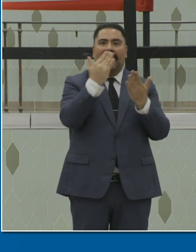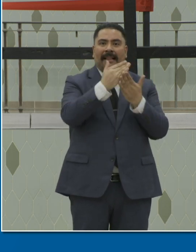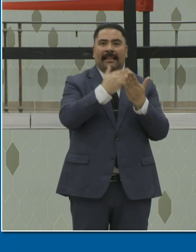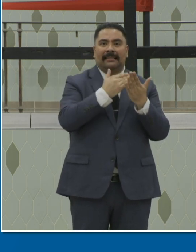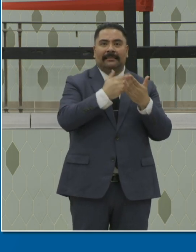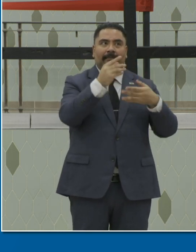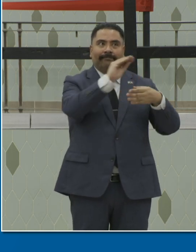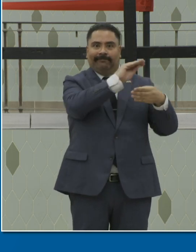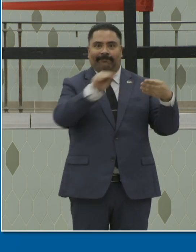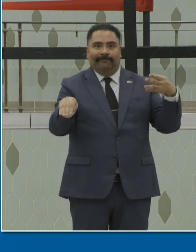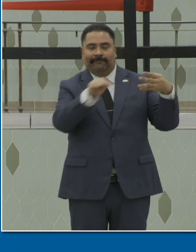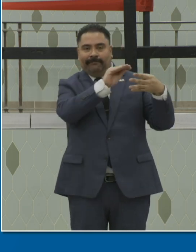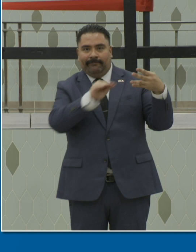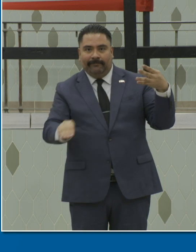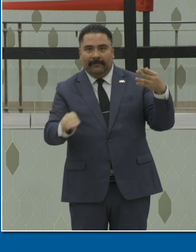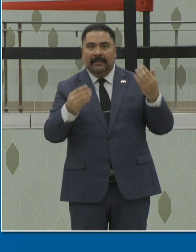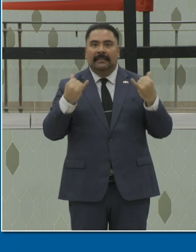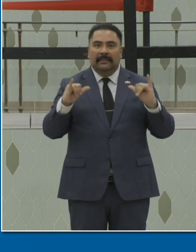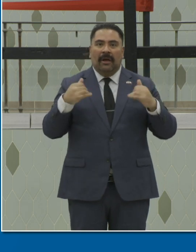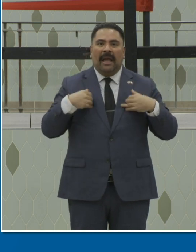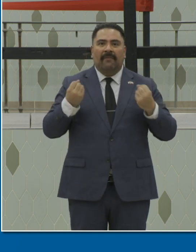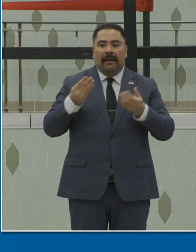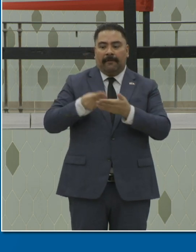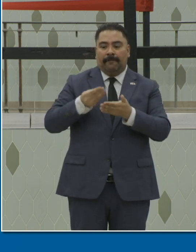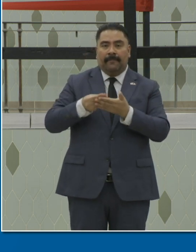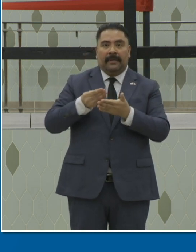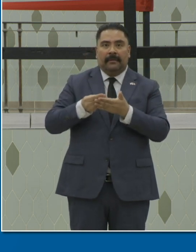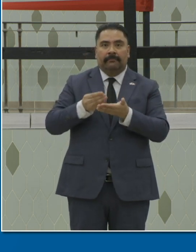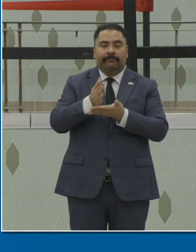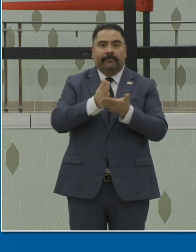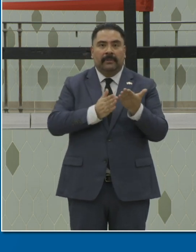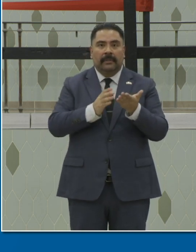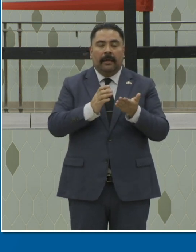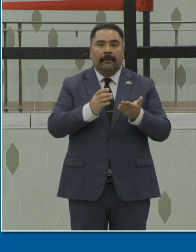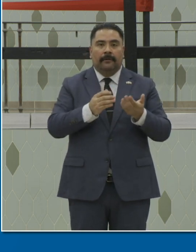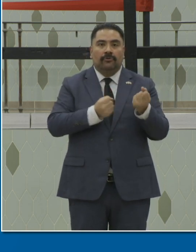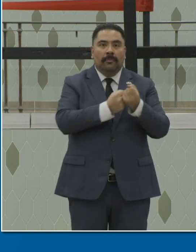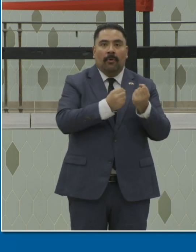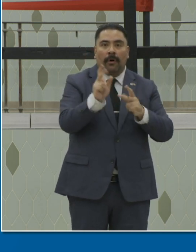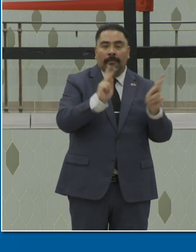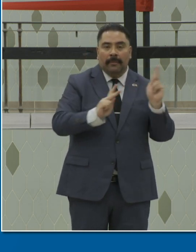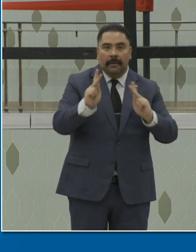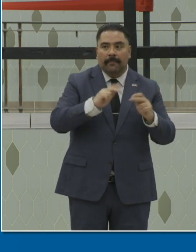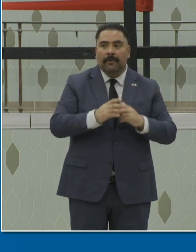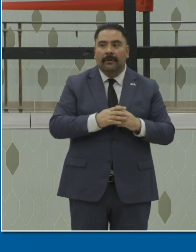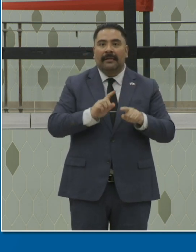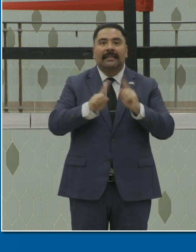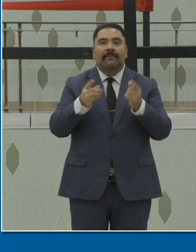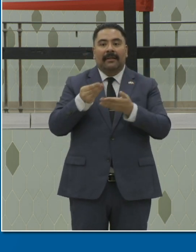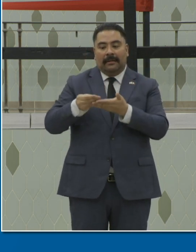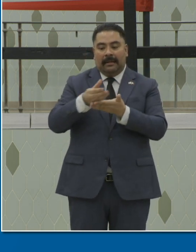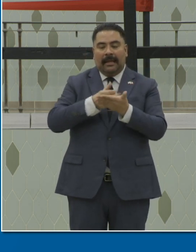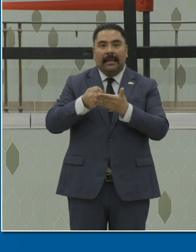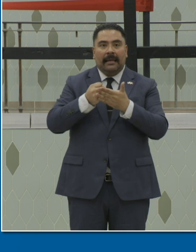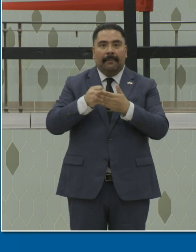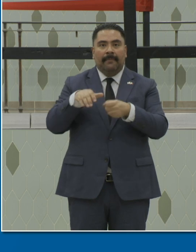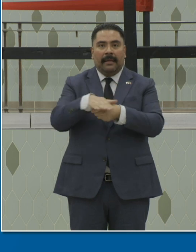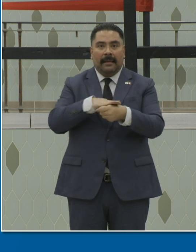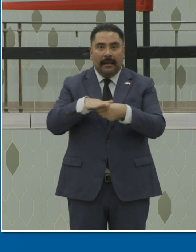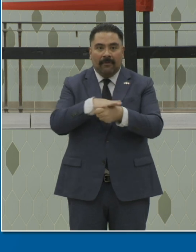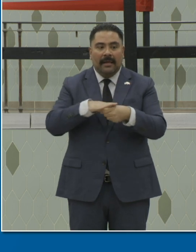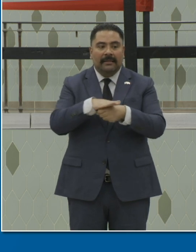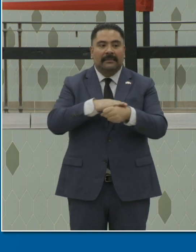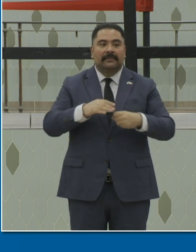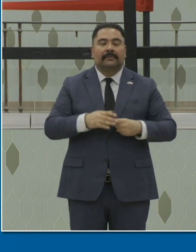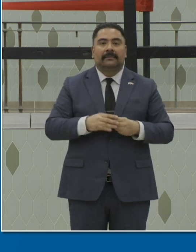lists. We have a lot of pieces of financing that favors people, different income